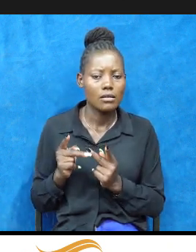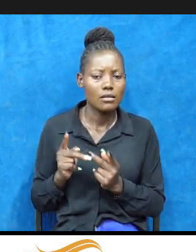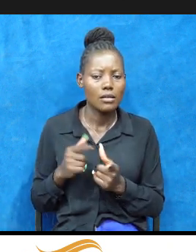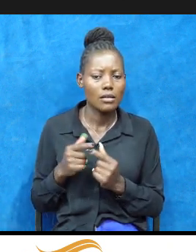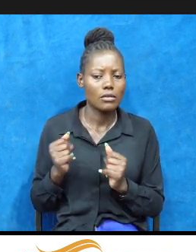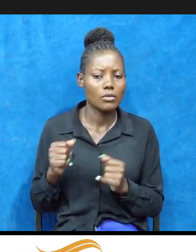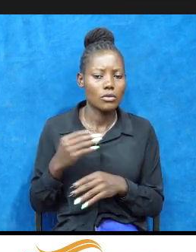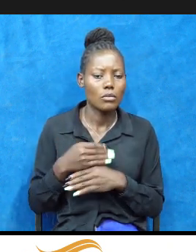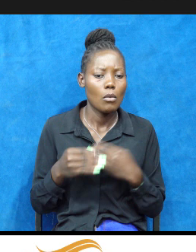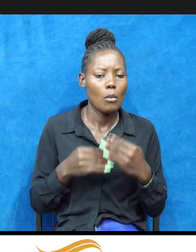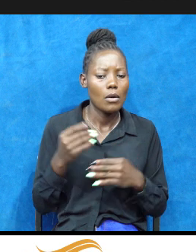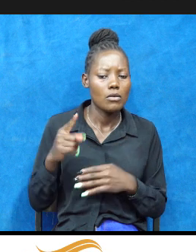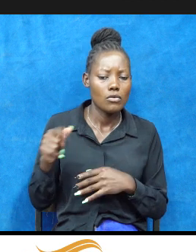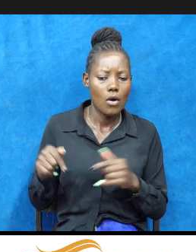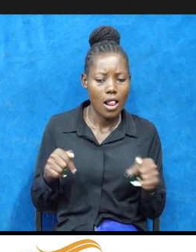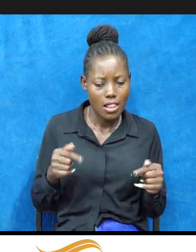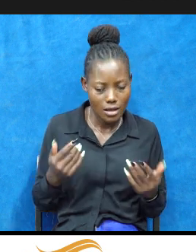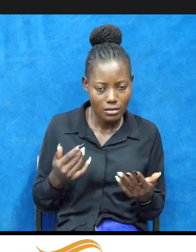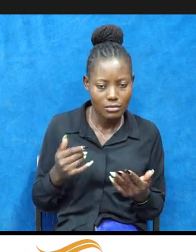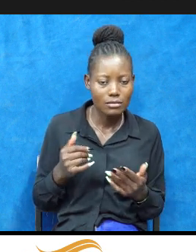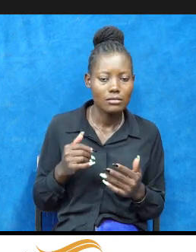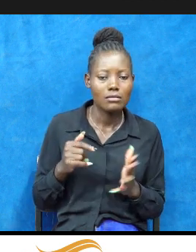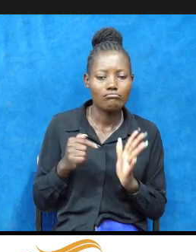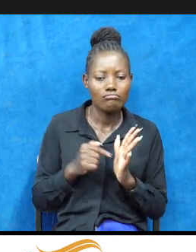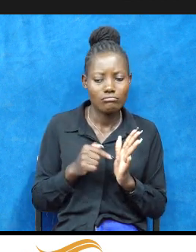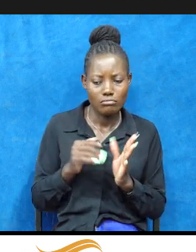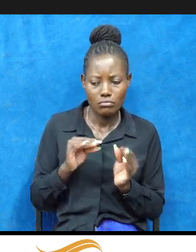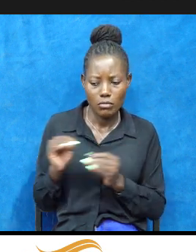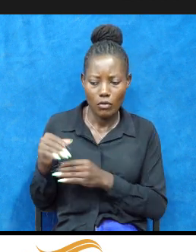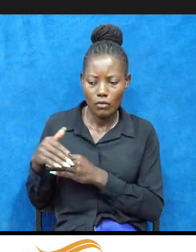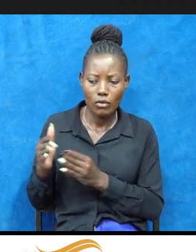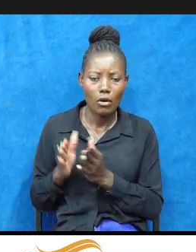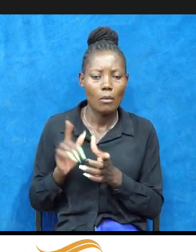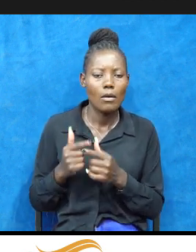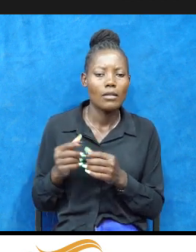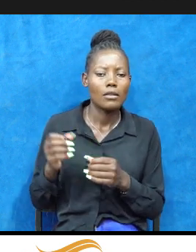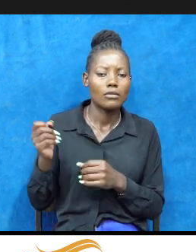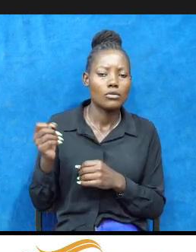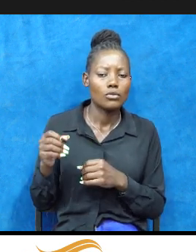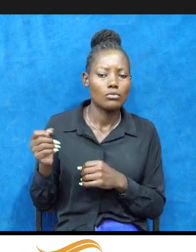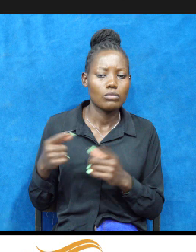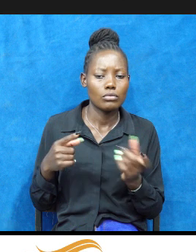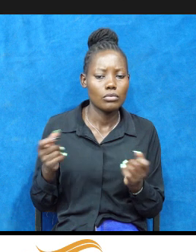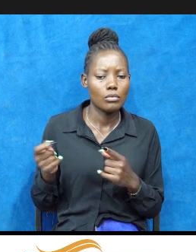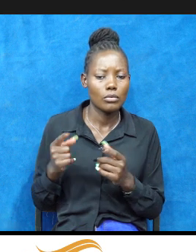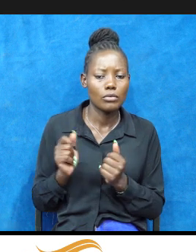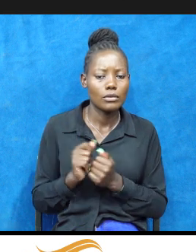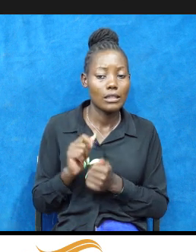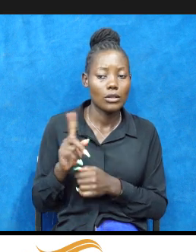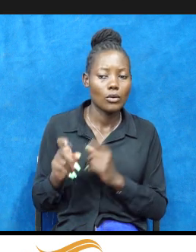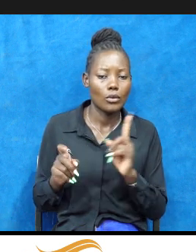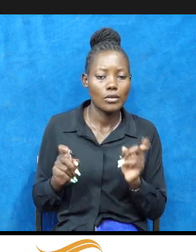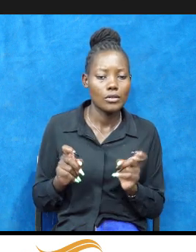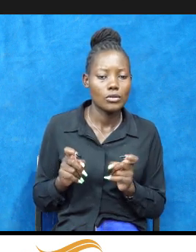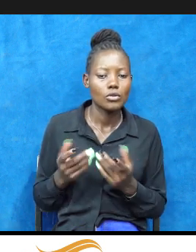that's going to build up in your leg at that point. As soon as you get to the corner, you drop, do 10 push-ups. You frog hop. Now, this is not